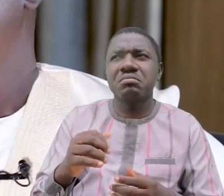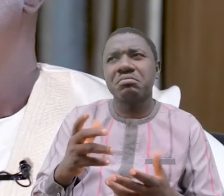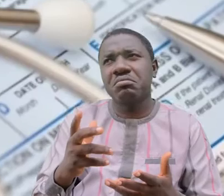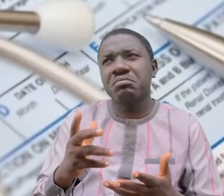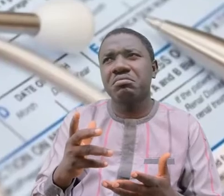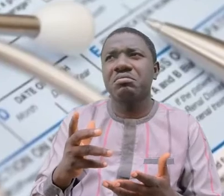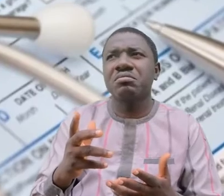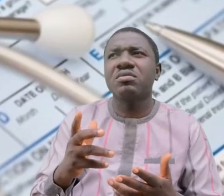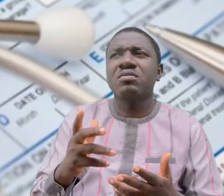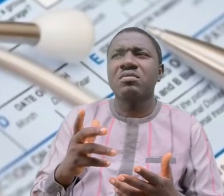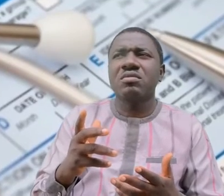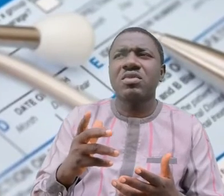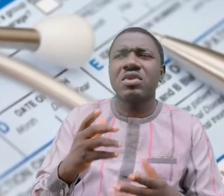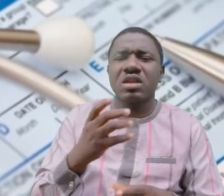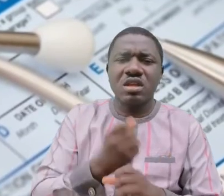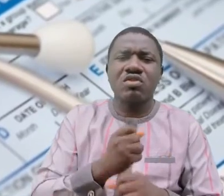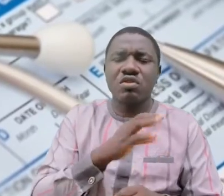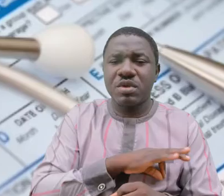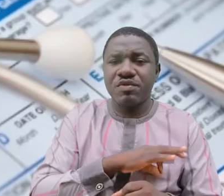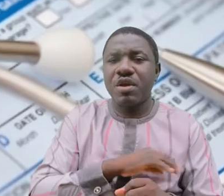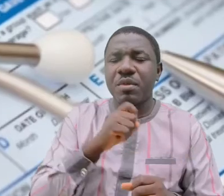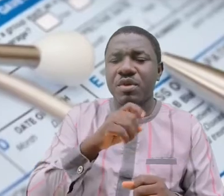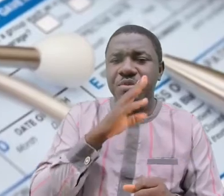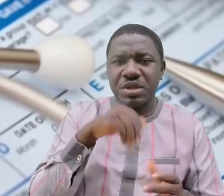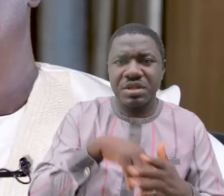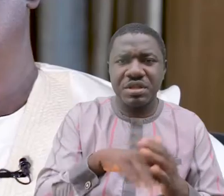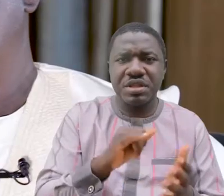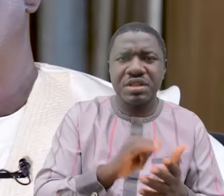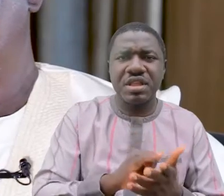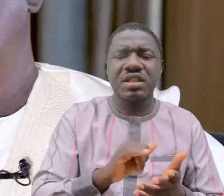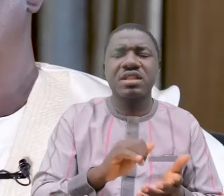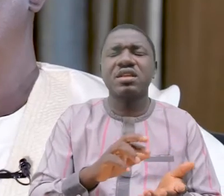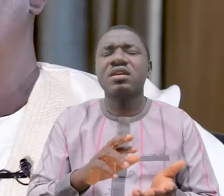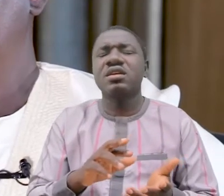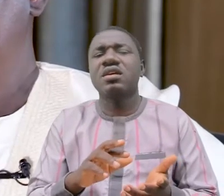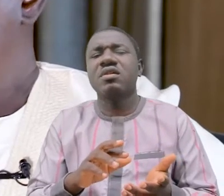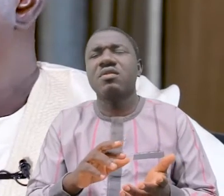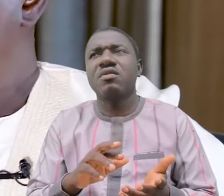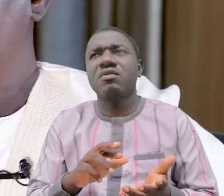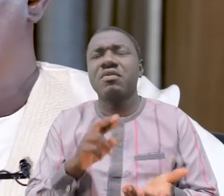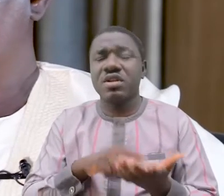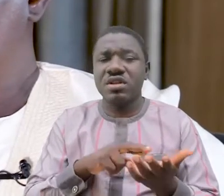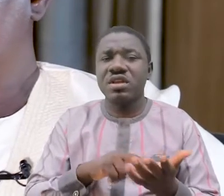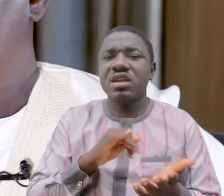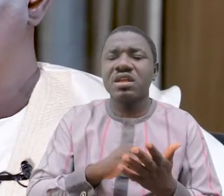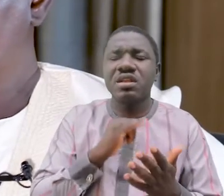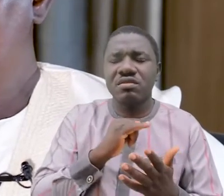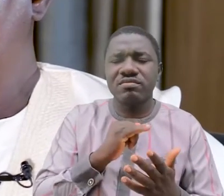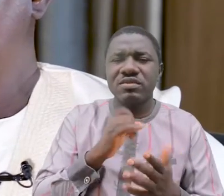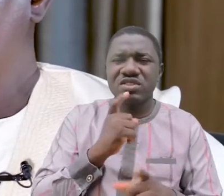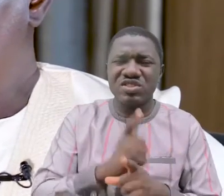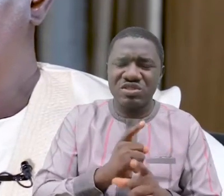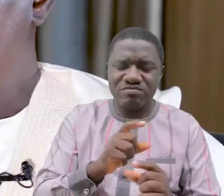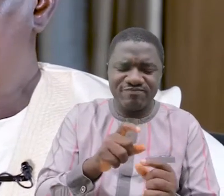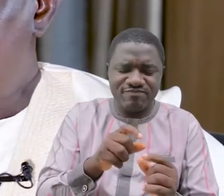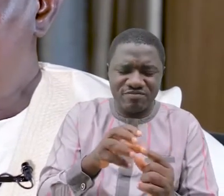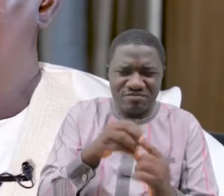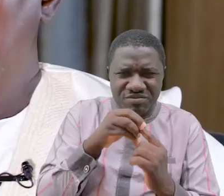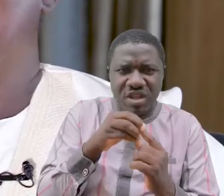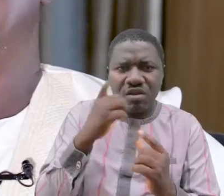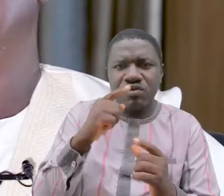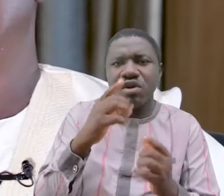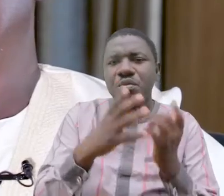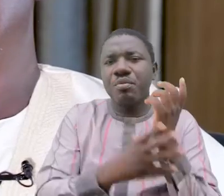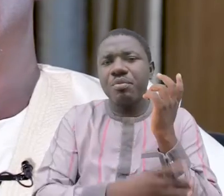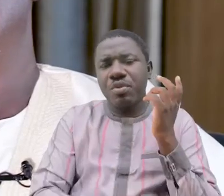is entitled to that healthcare system is going to be mined out of that register, and he is exclusively for